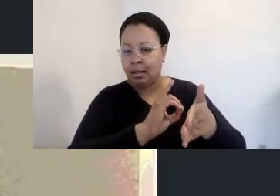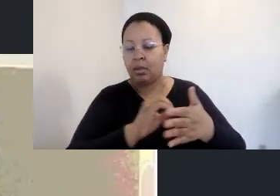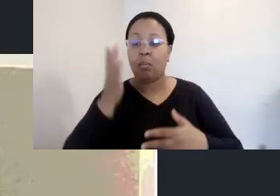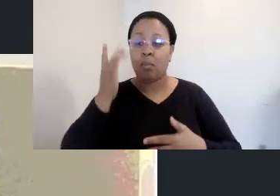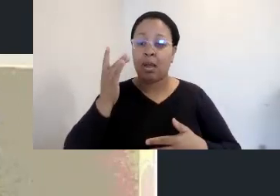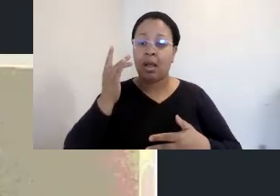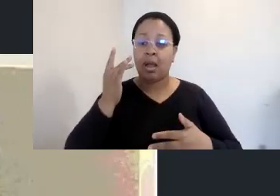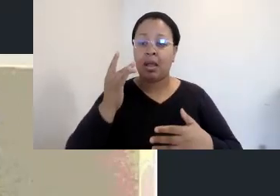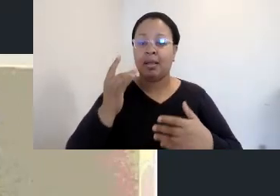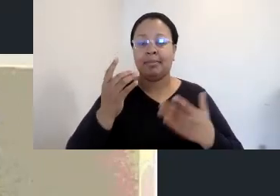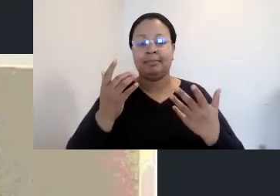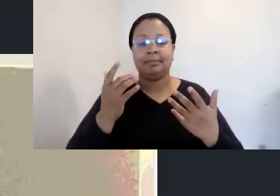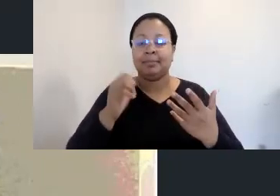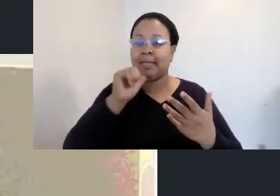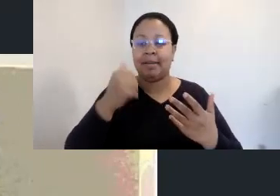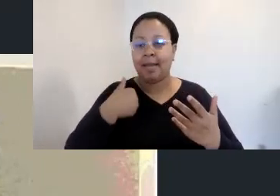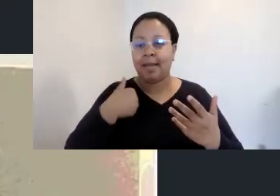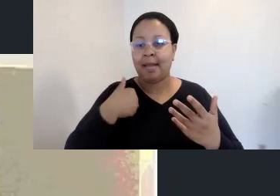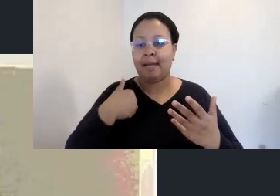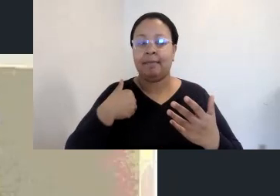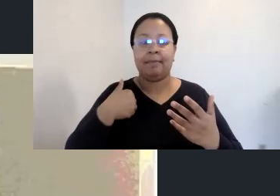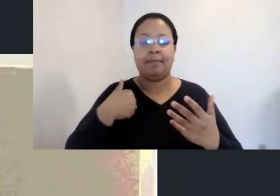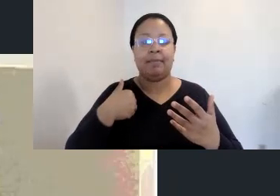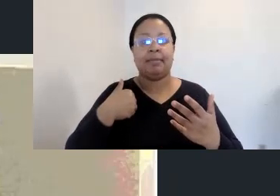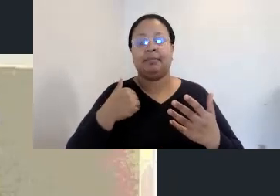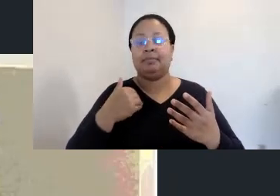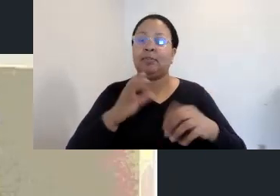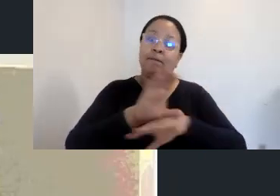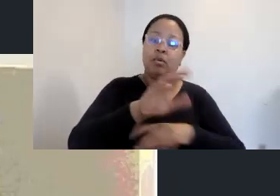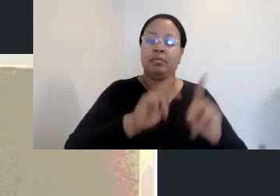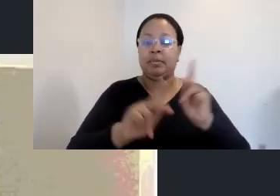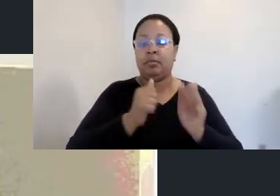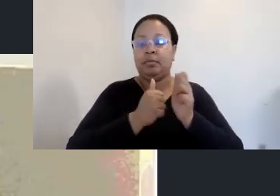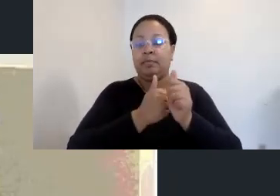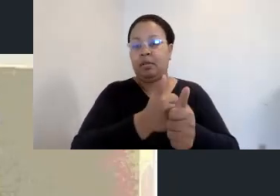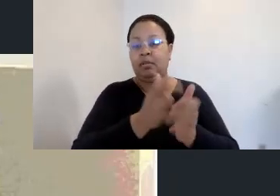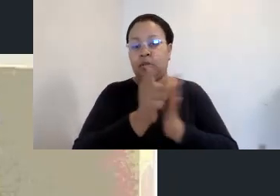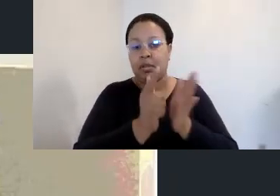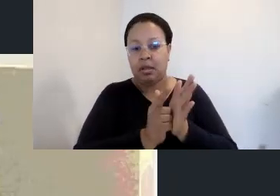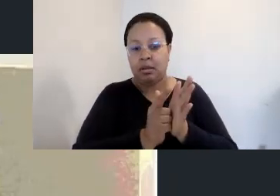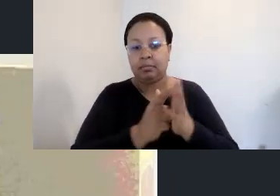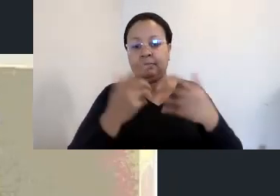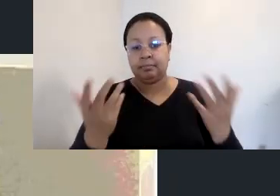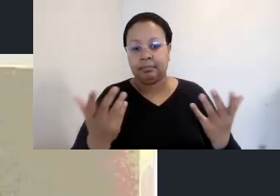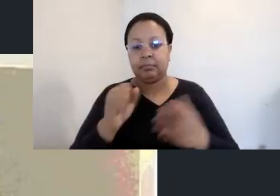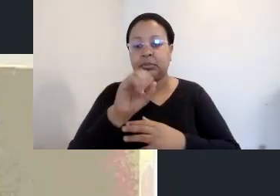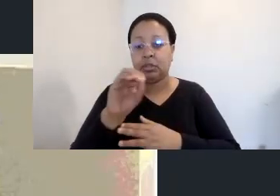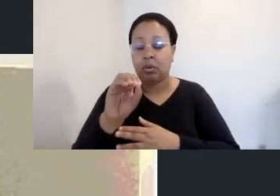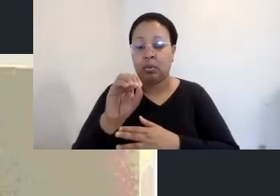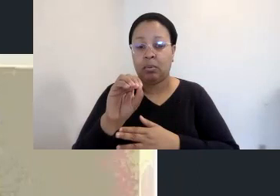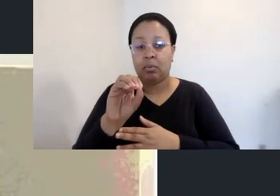because there was a lack of enforcement. The 504, so because of